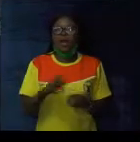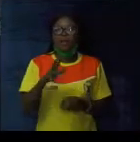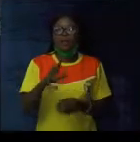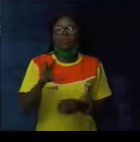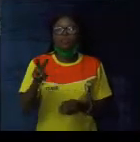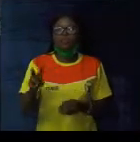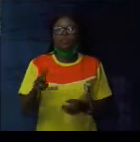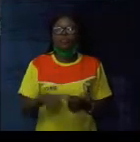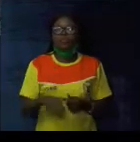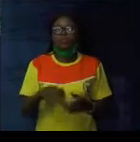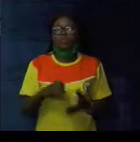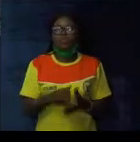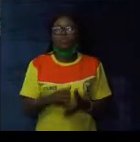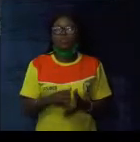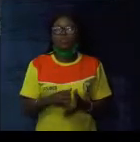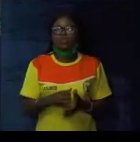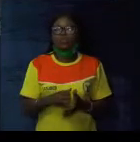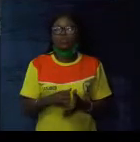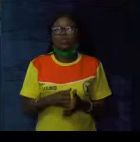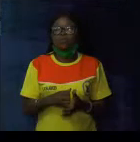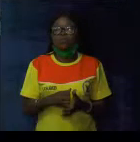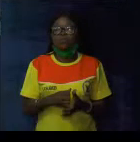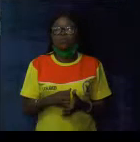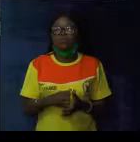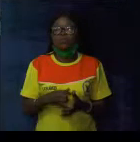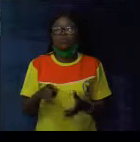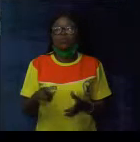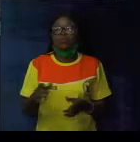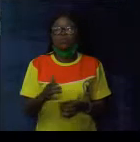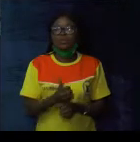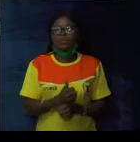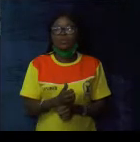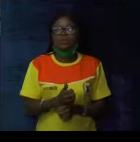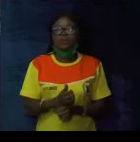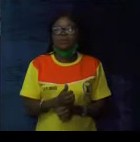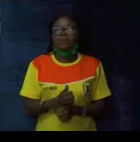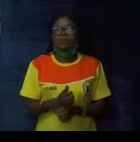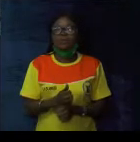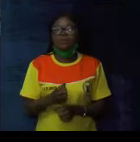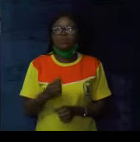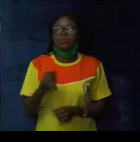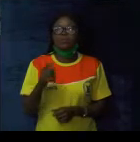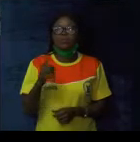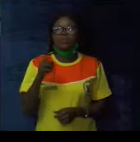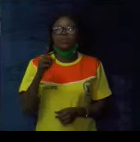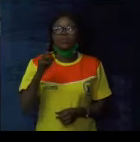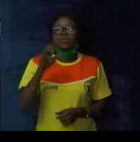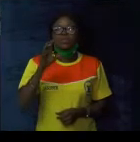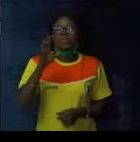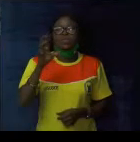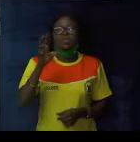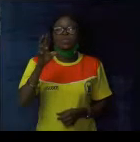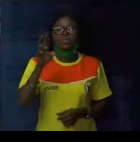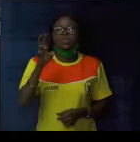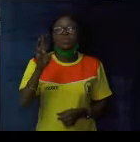to it. So plus 32, you get